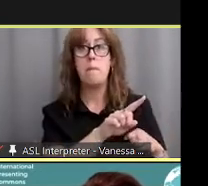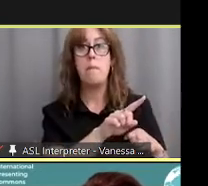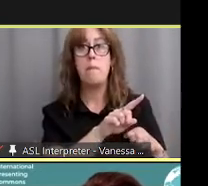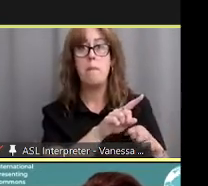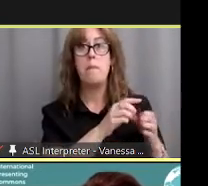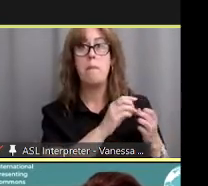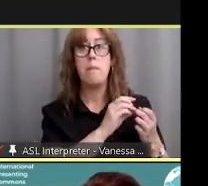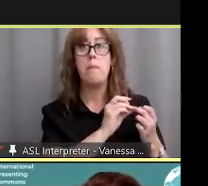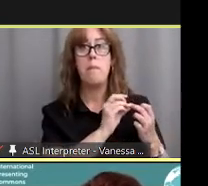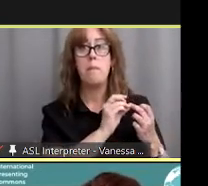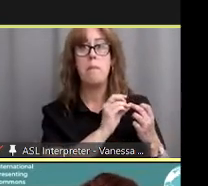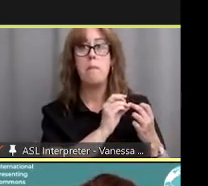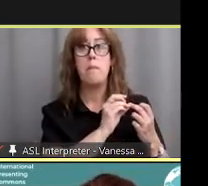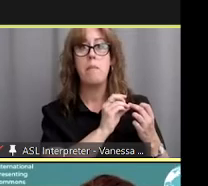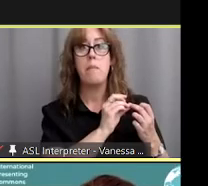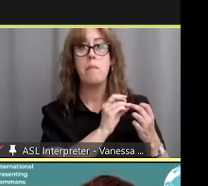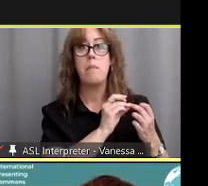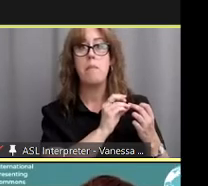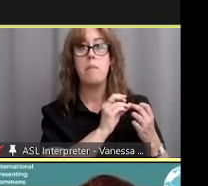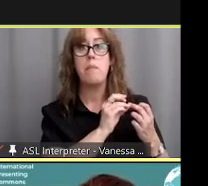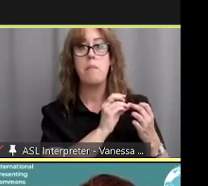those